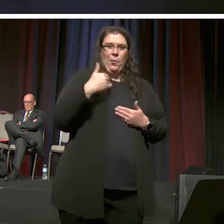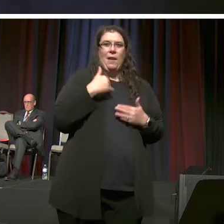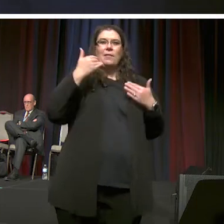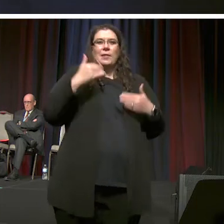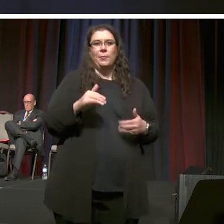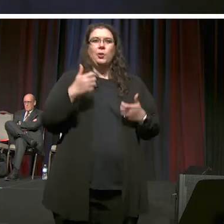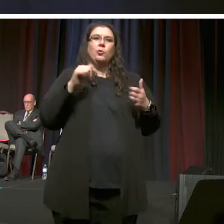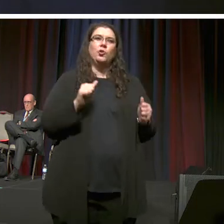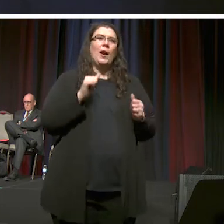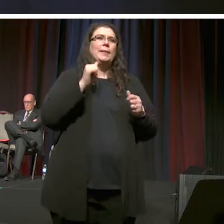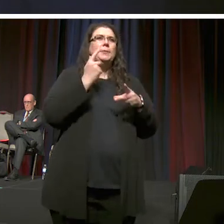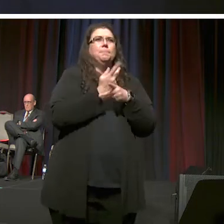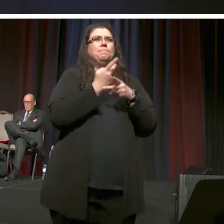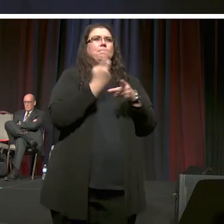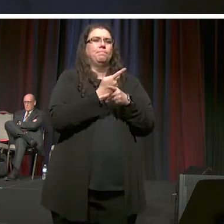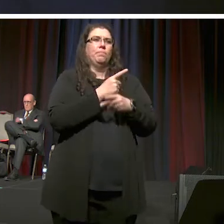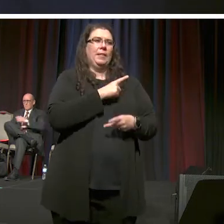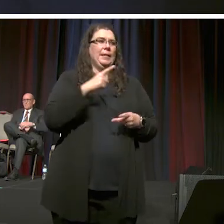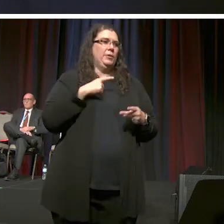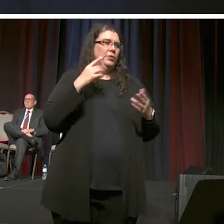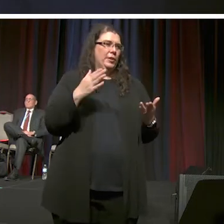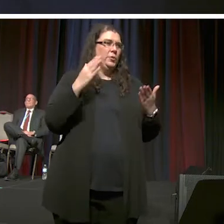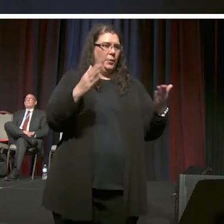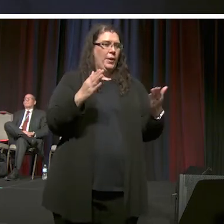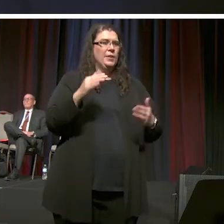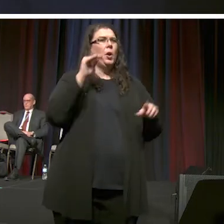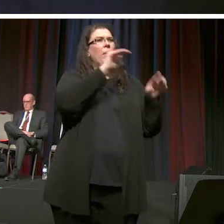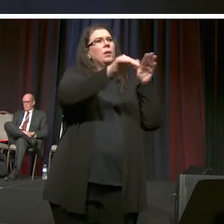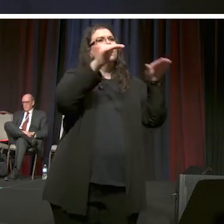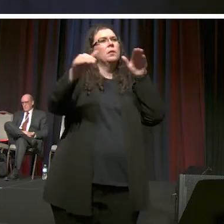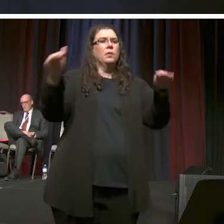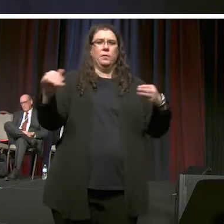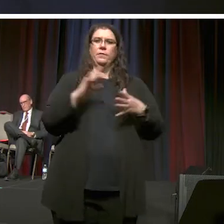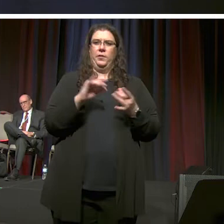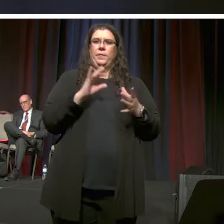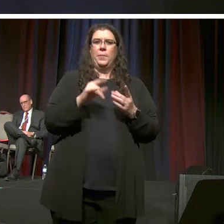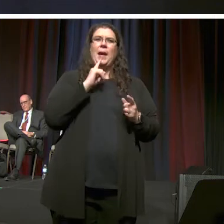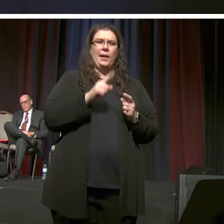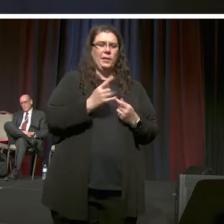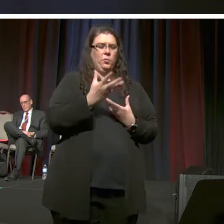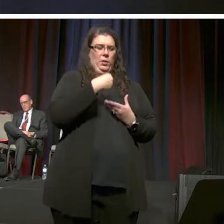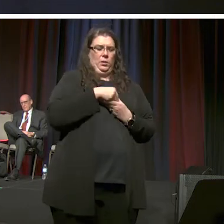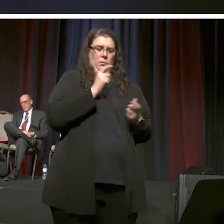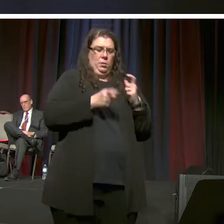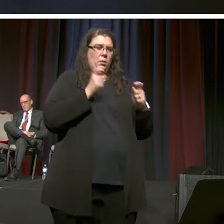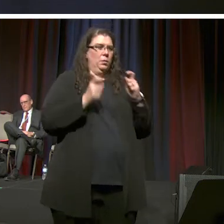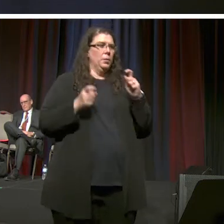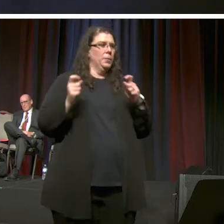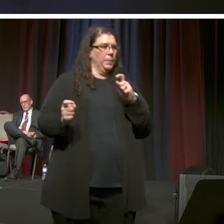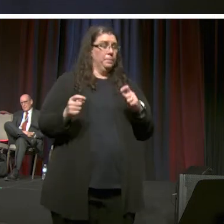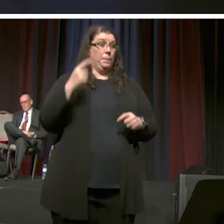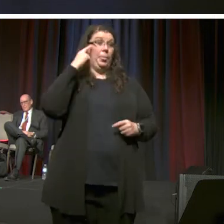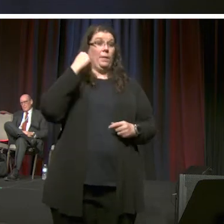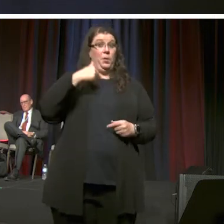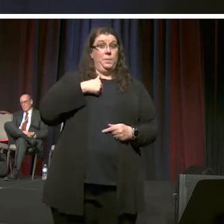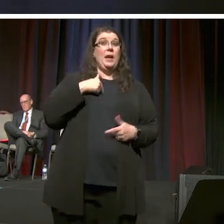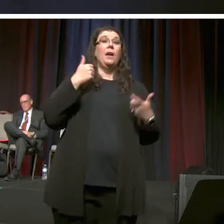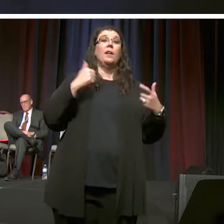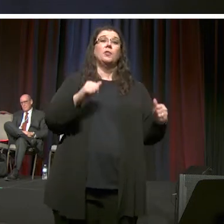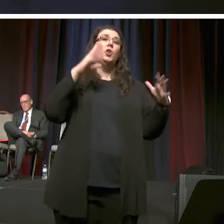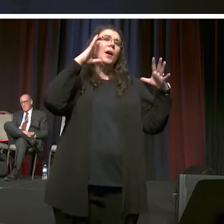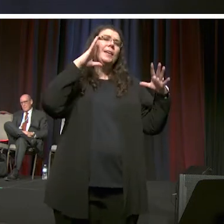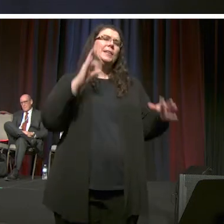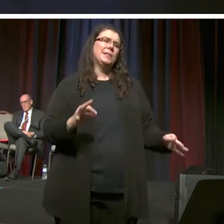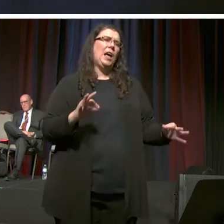to craft legislation. And so we saw that feedback, and it really did shape it. For example, for me, in trying to decide and